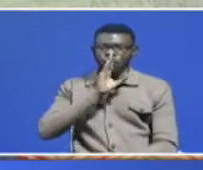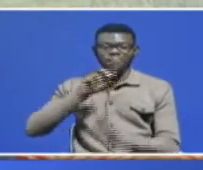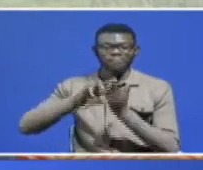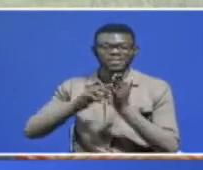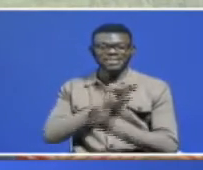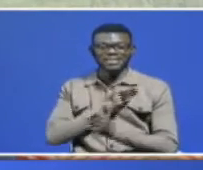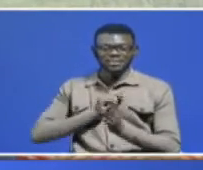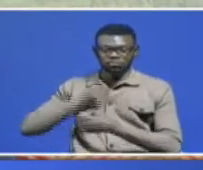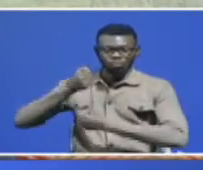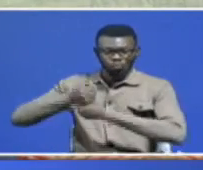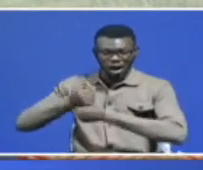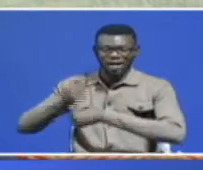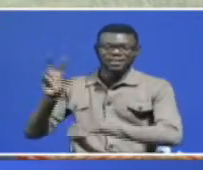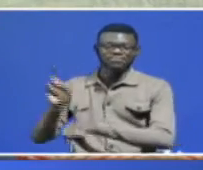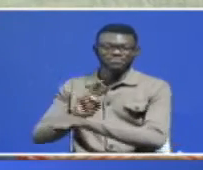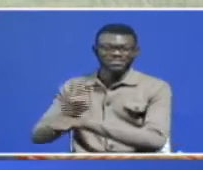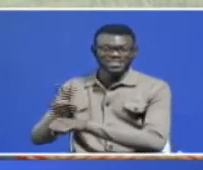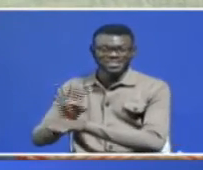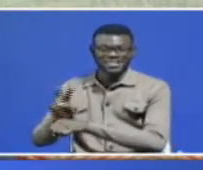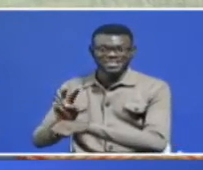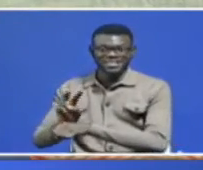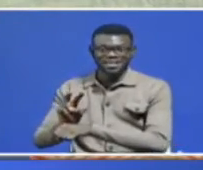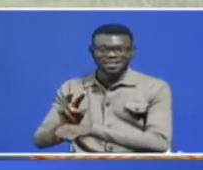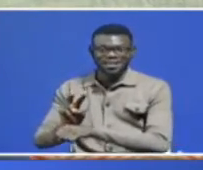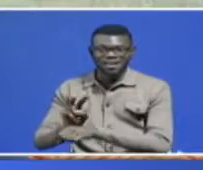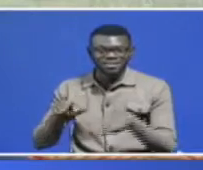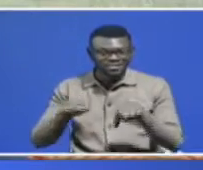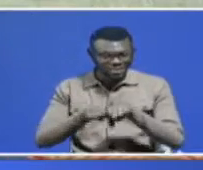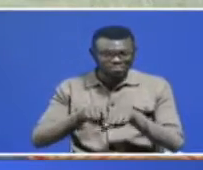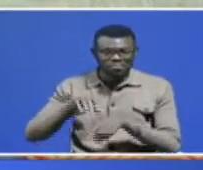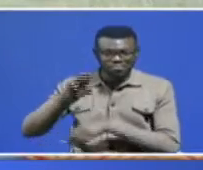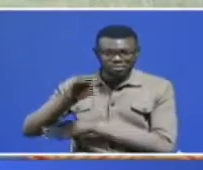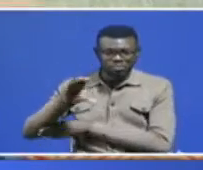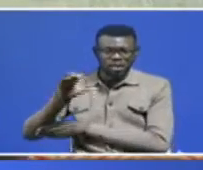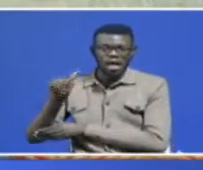that. There is clarity on even how MCAs